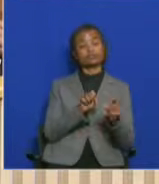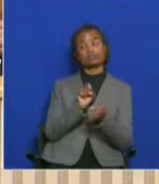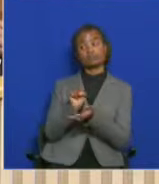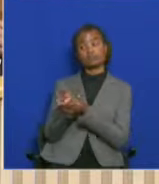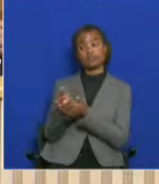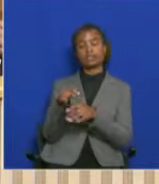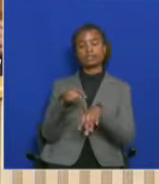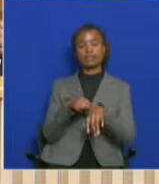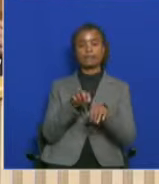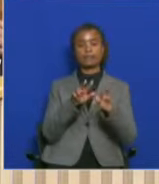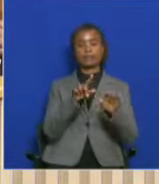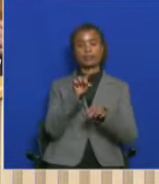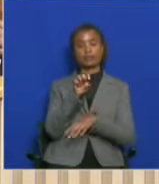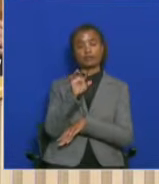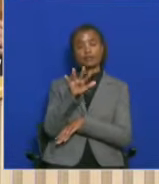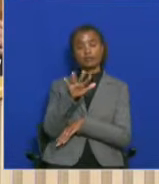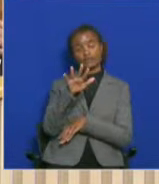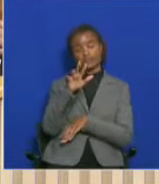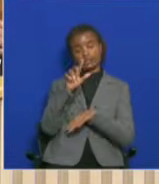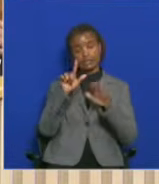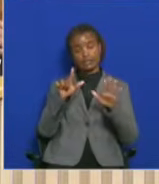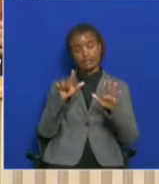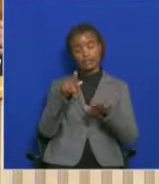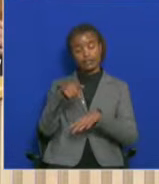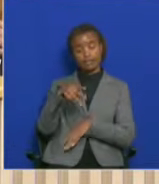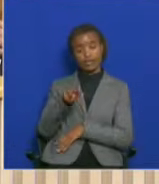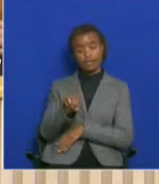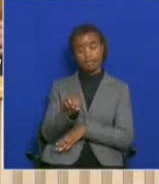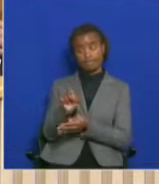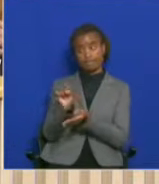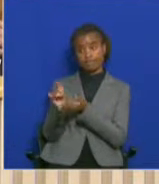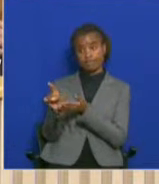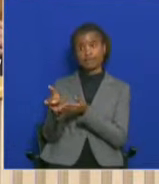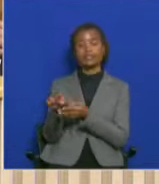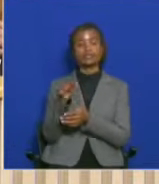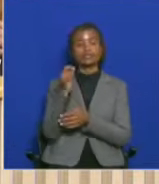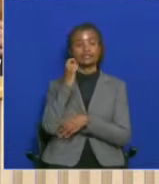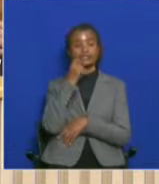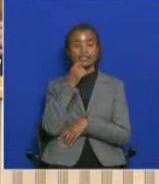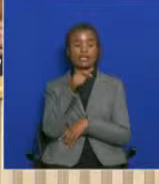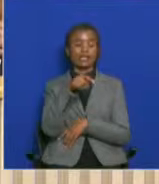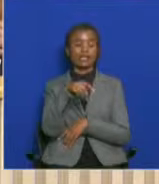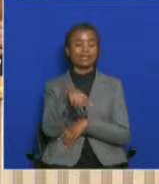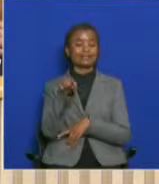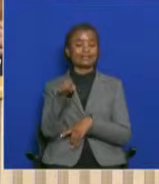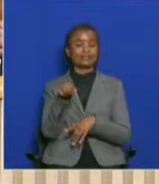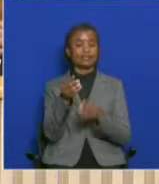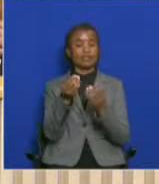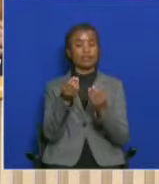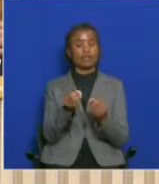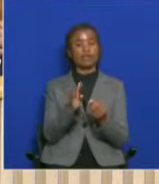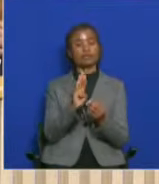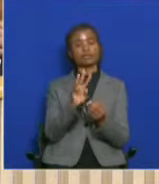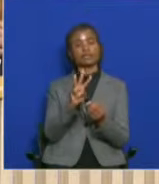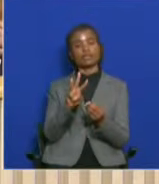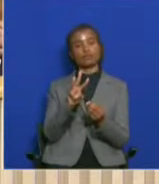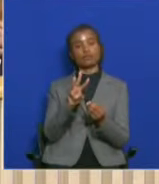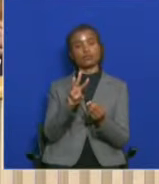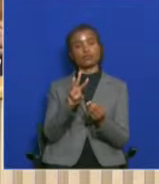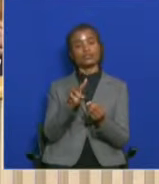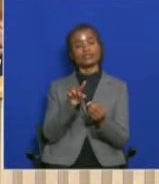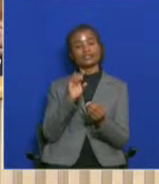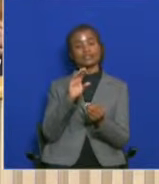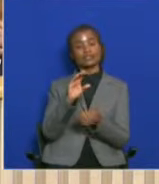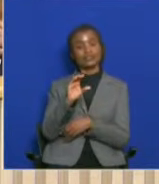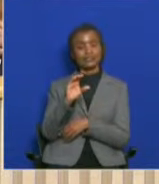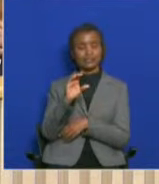p.m., this is BW CSD number. Now, and then he follows it with the CSD number. We